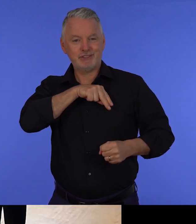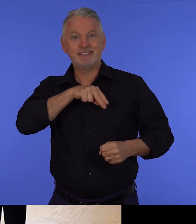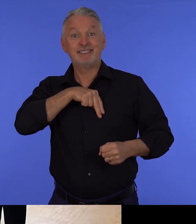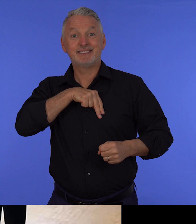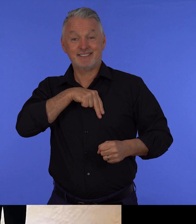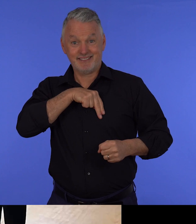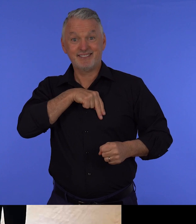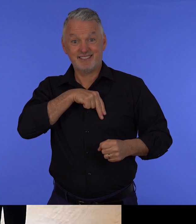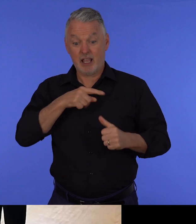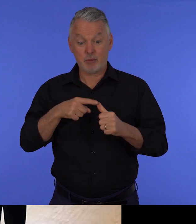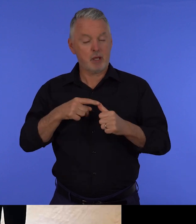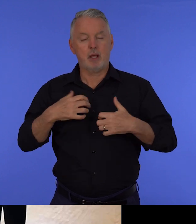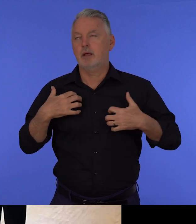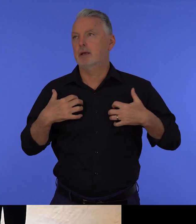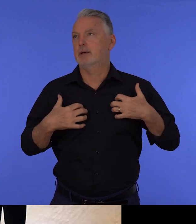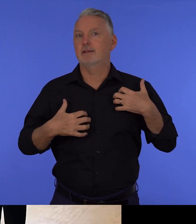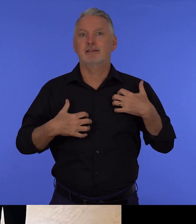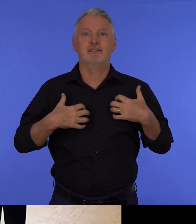her badges.